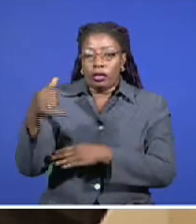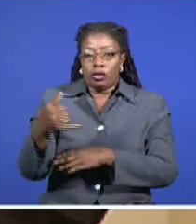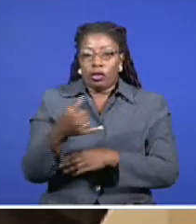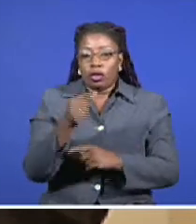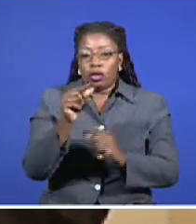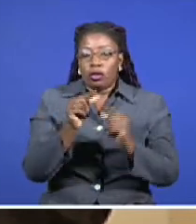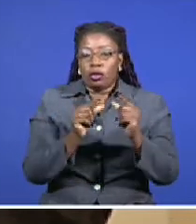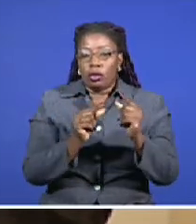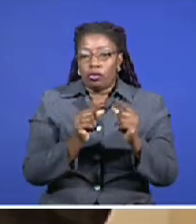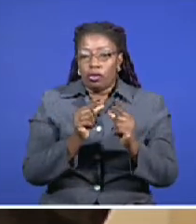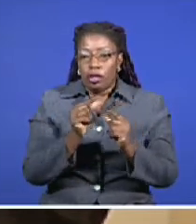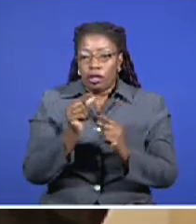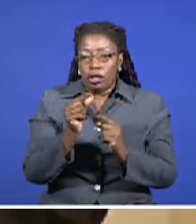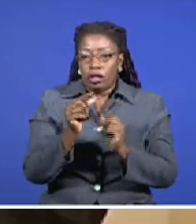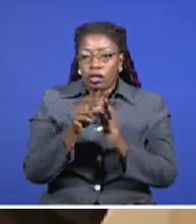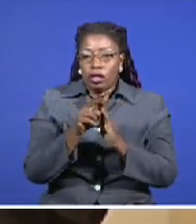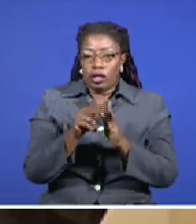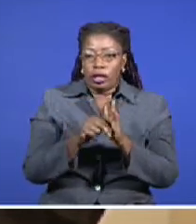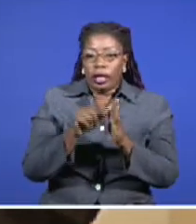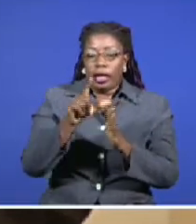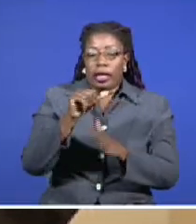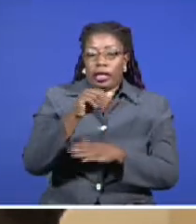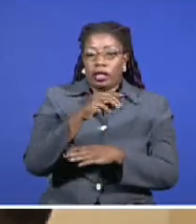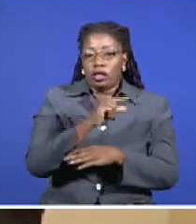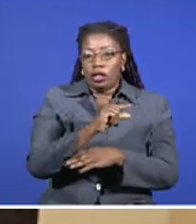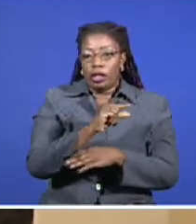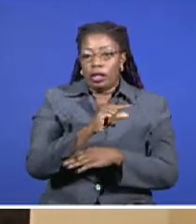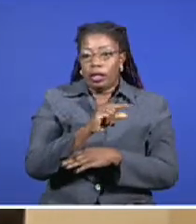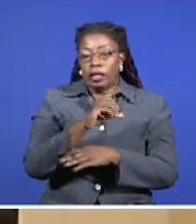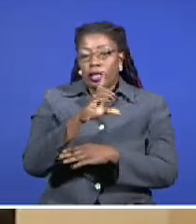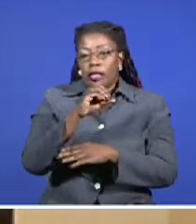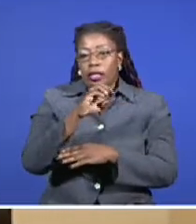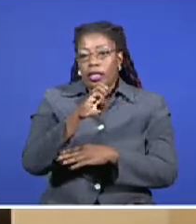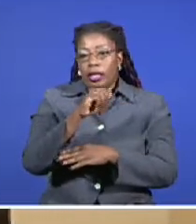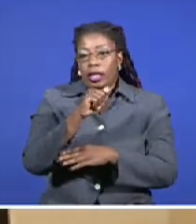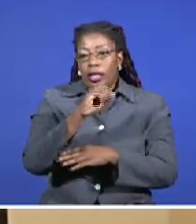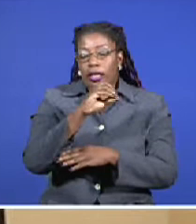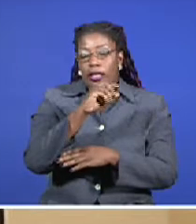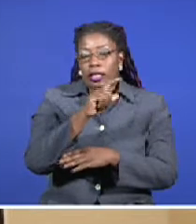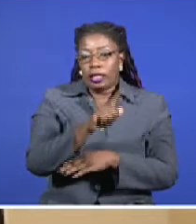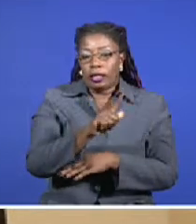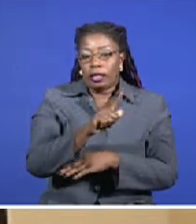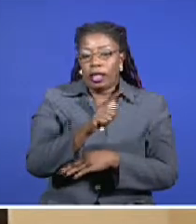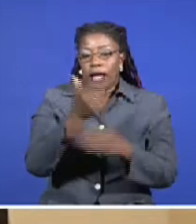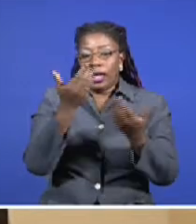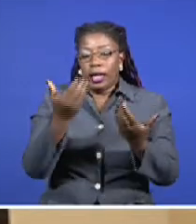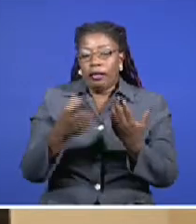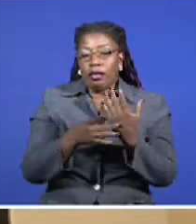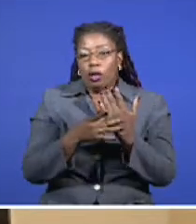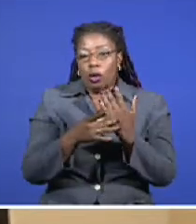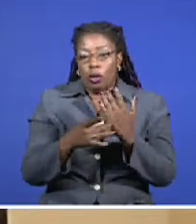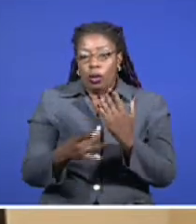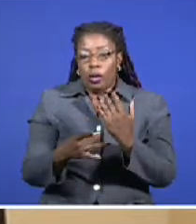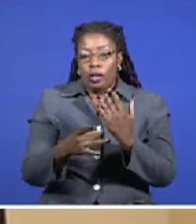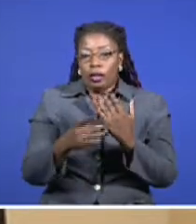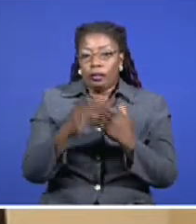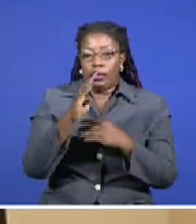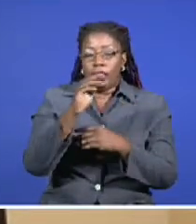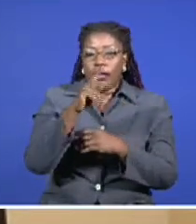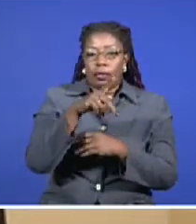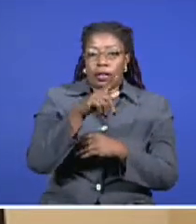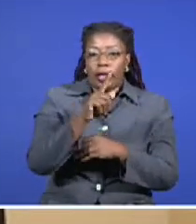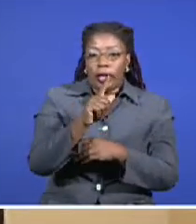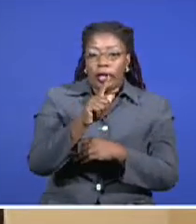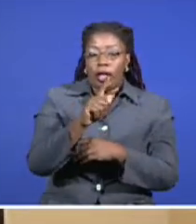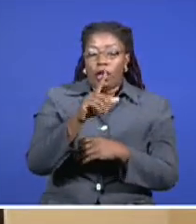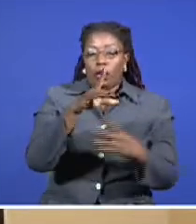generation, which will be LNG, diesel, and heavy fuel oil, B.P.L will have the flexibility of selecting its fuel